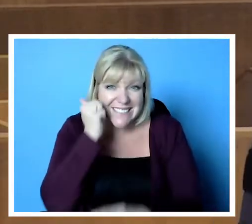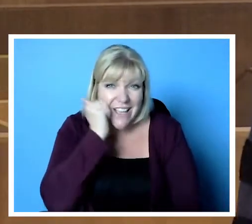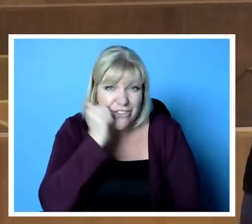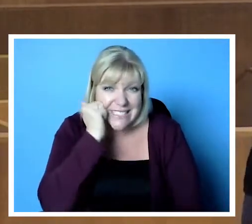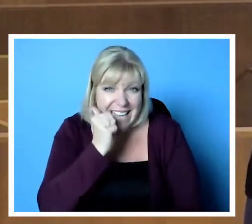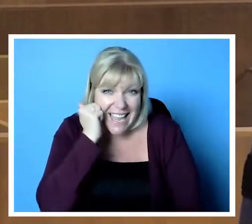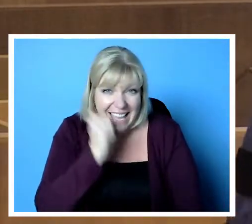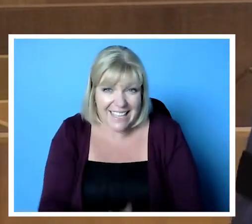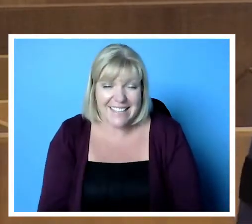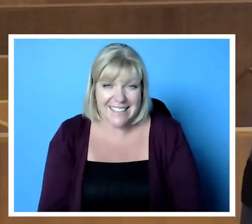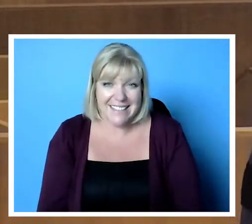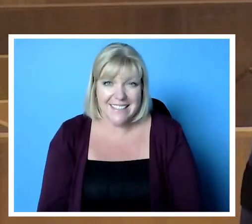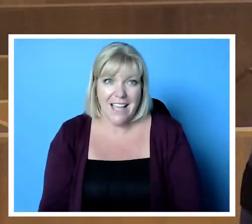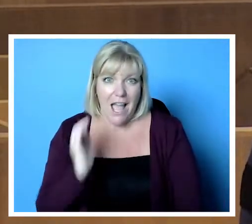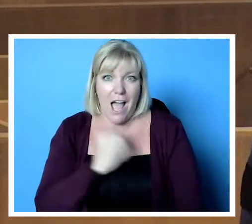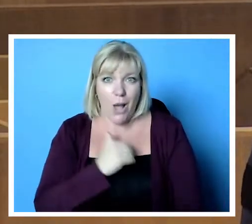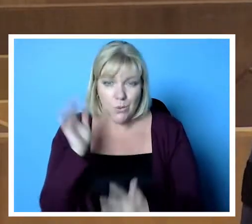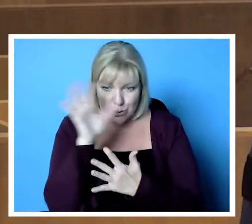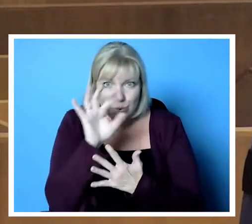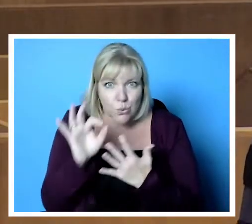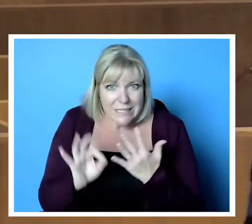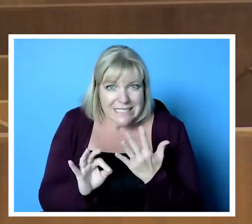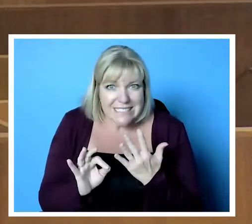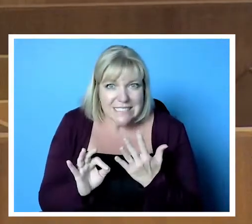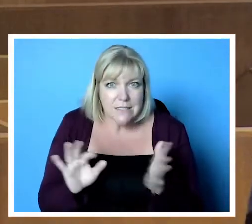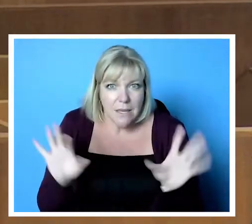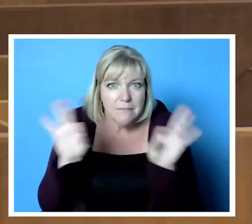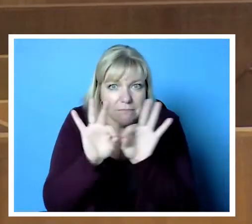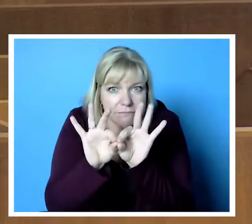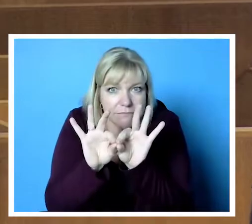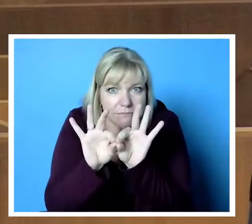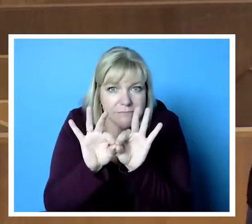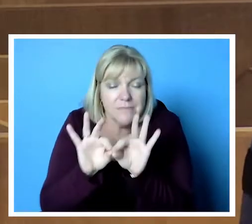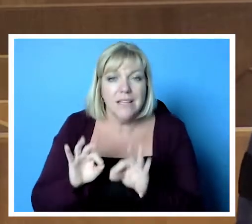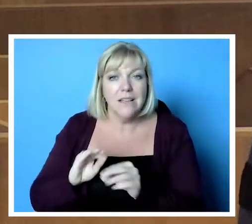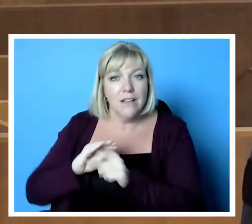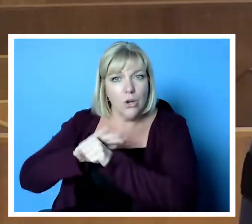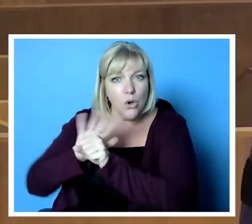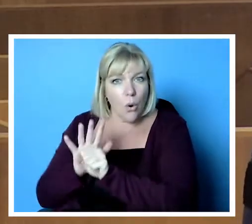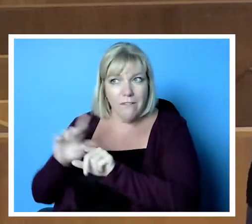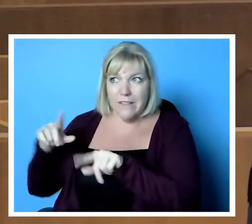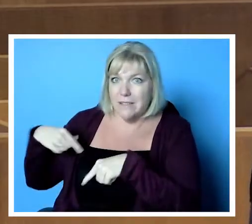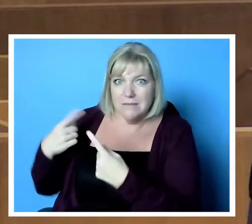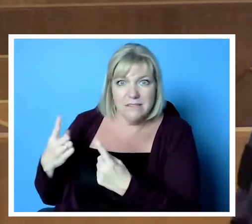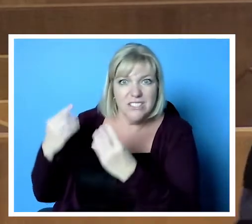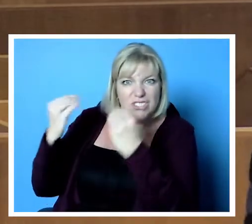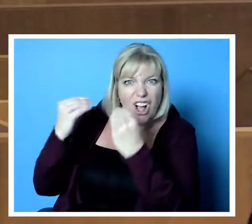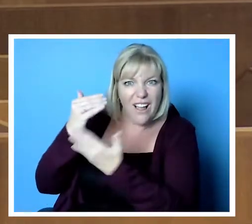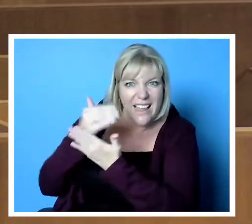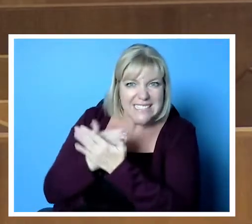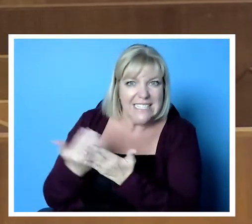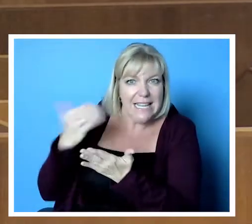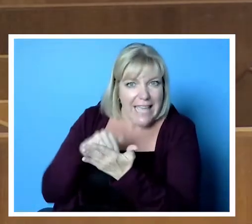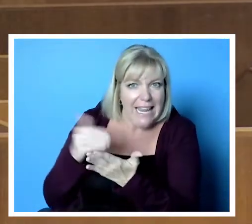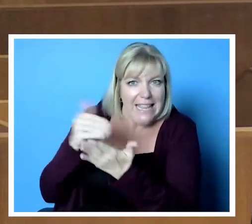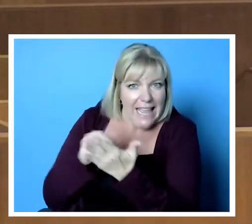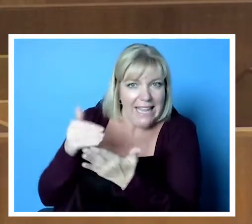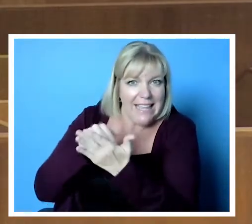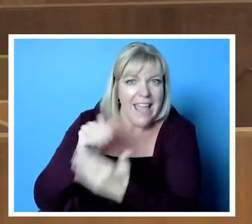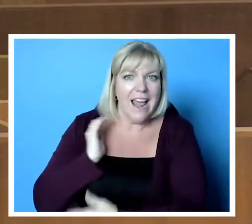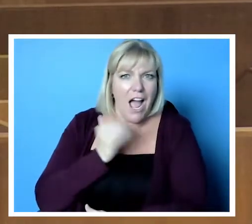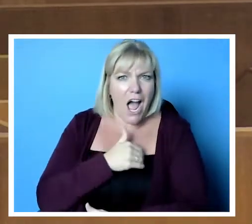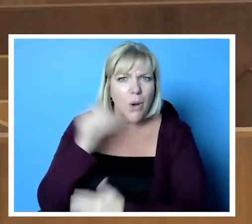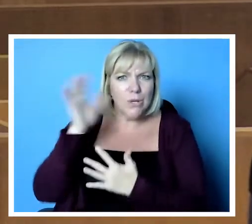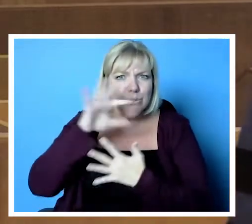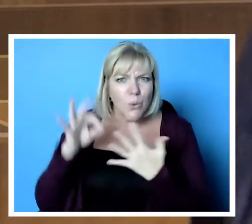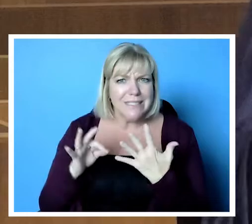And those choices matter. The pandemic has taught us that lesson again and again. Our choices